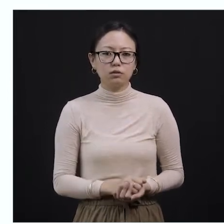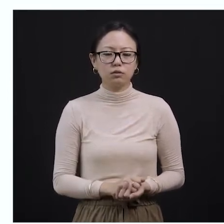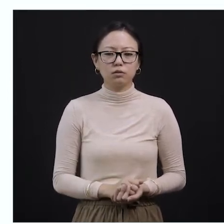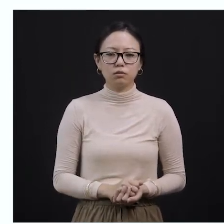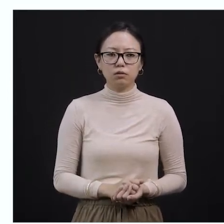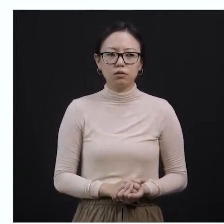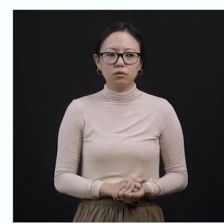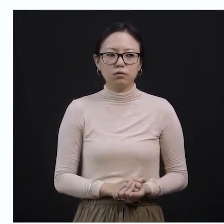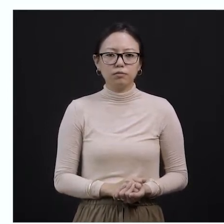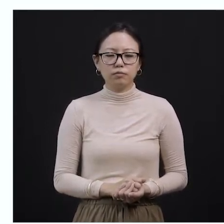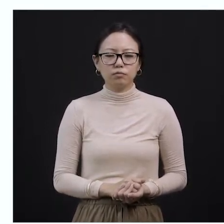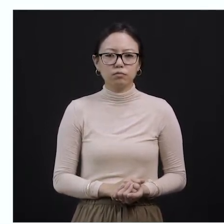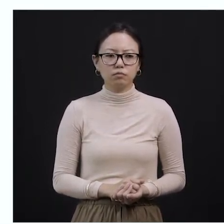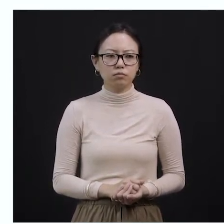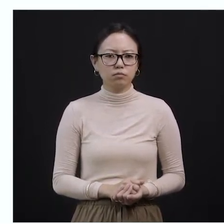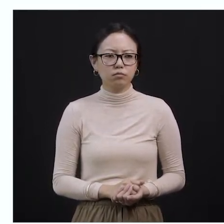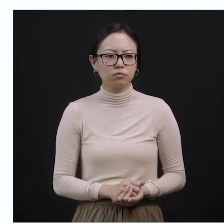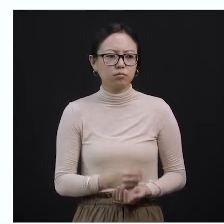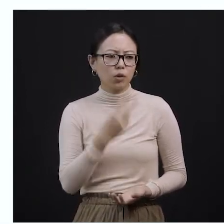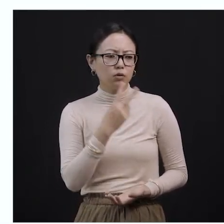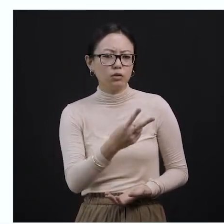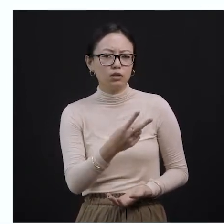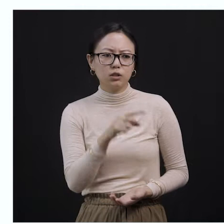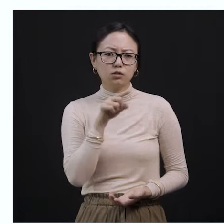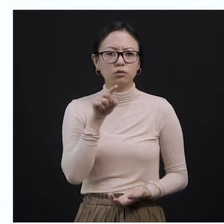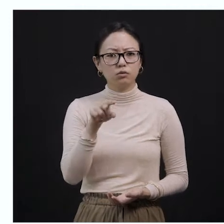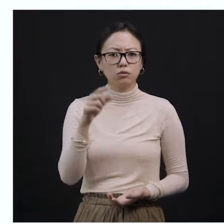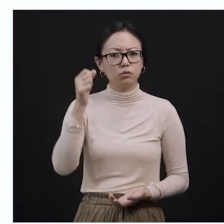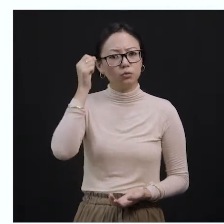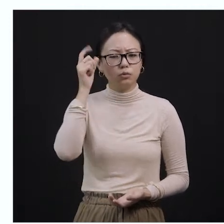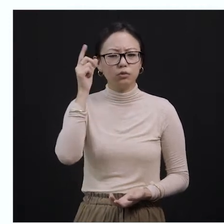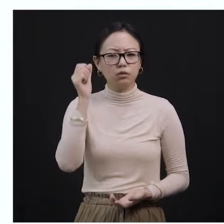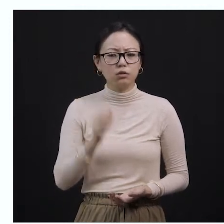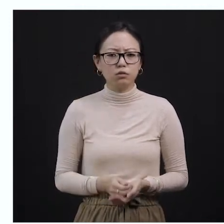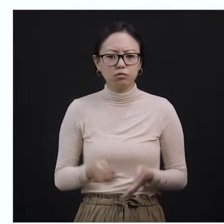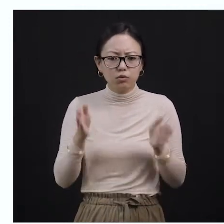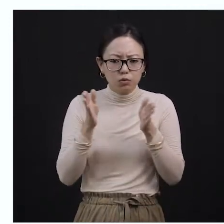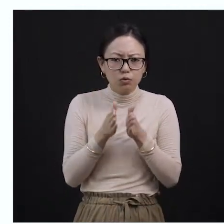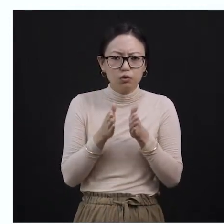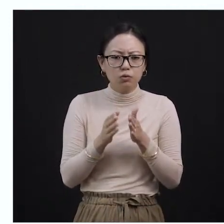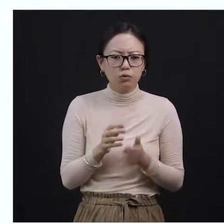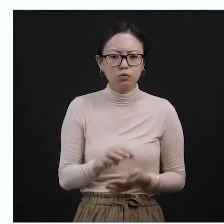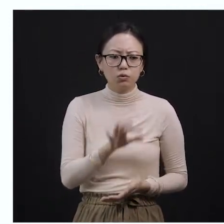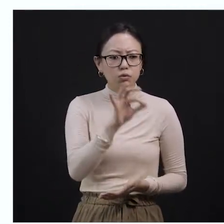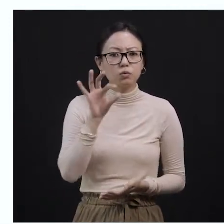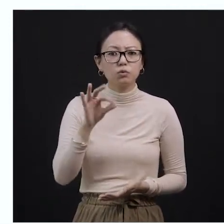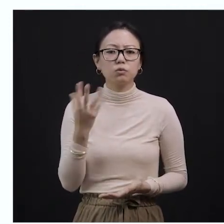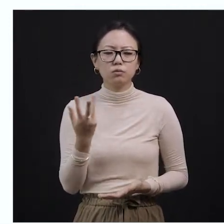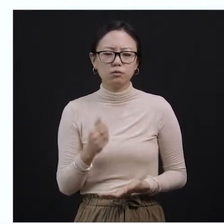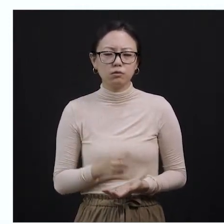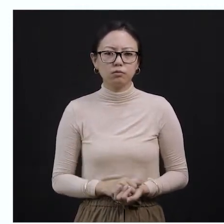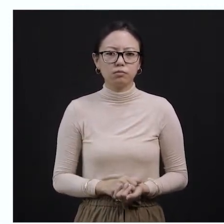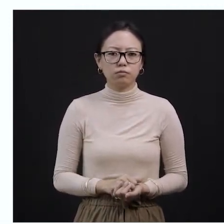3. Now if you look just by looking at this picture, you can identify that the number 1